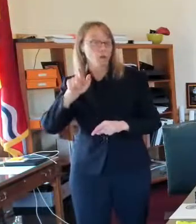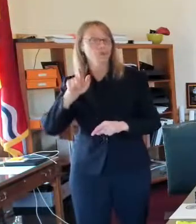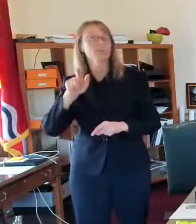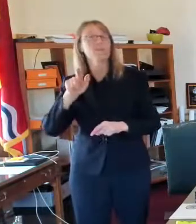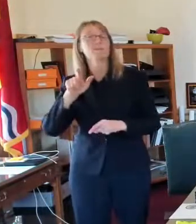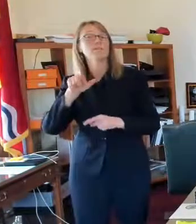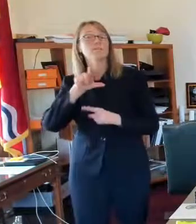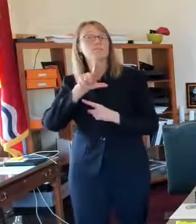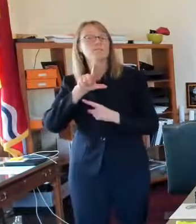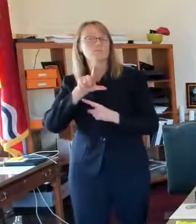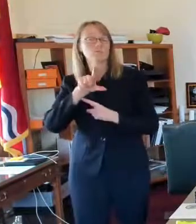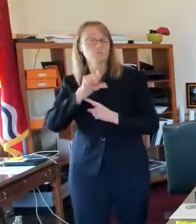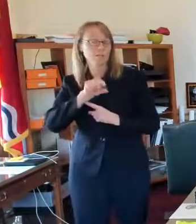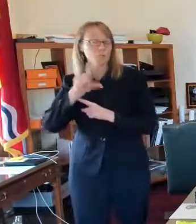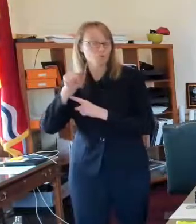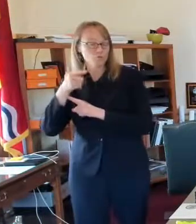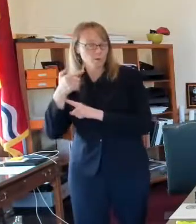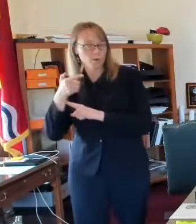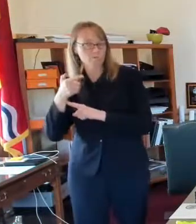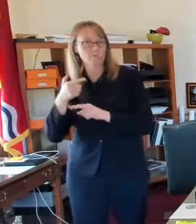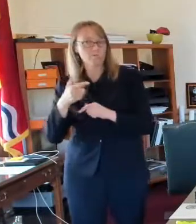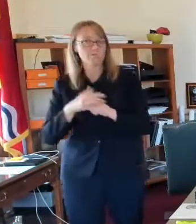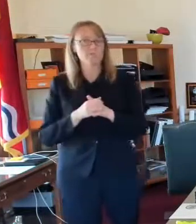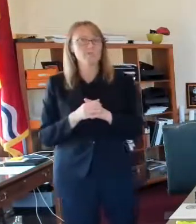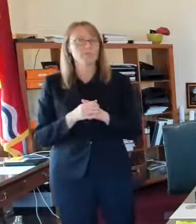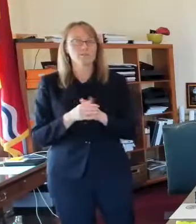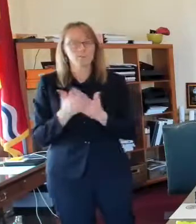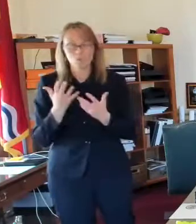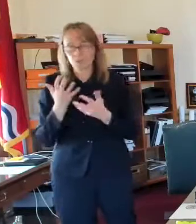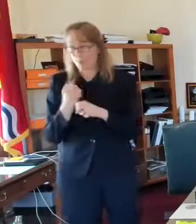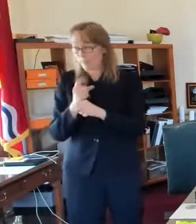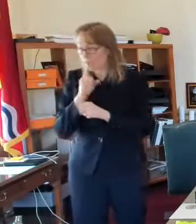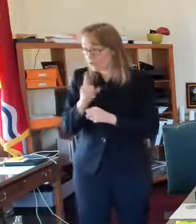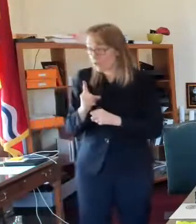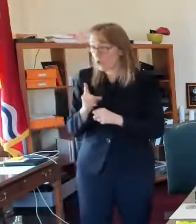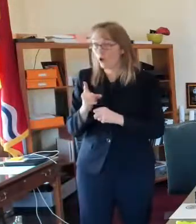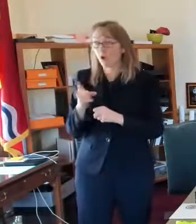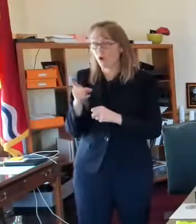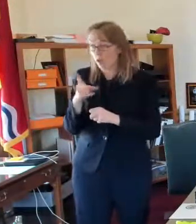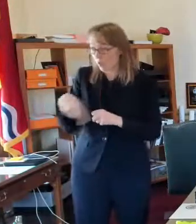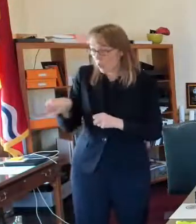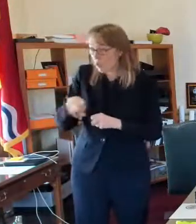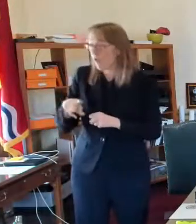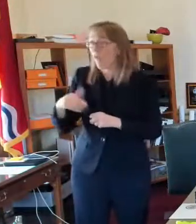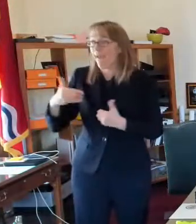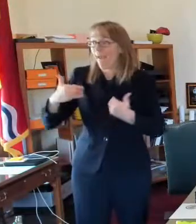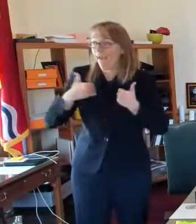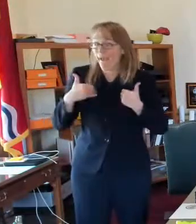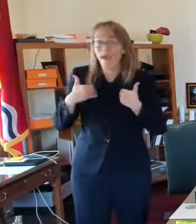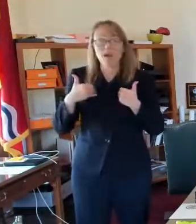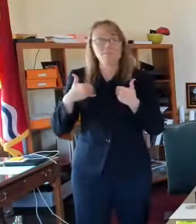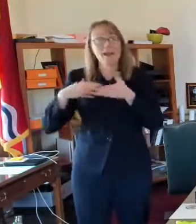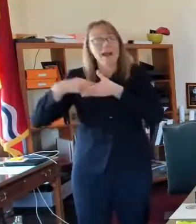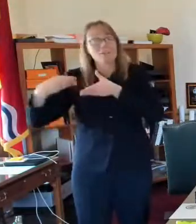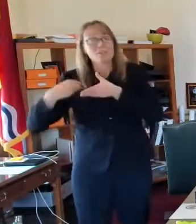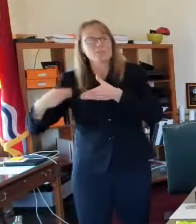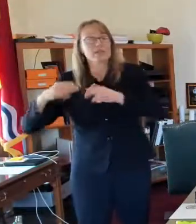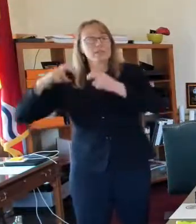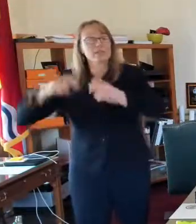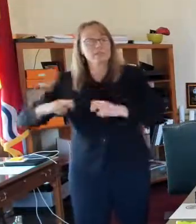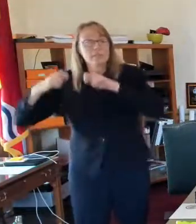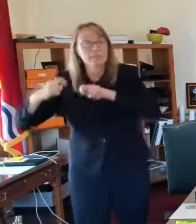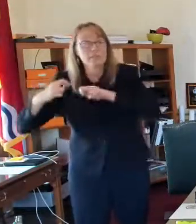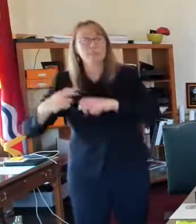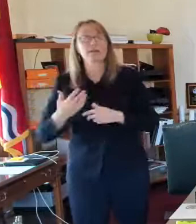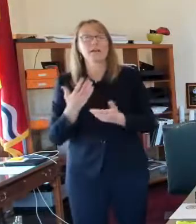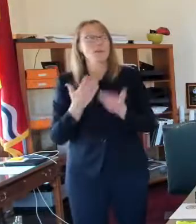to help restaurants have outdoor seating, be able maybe to invest in a heater or other things where